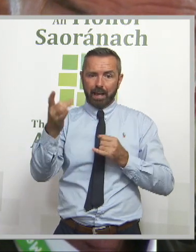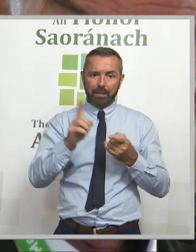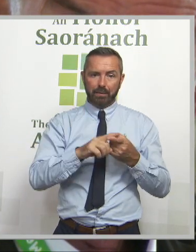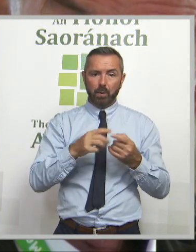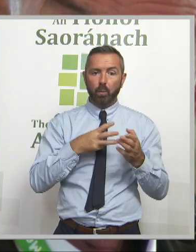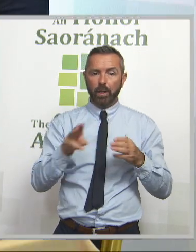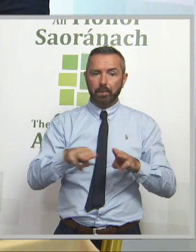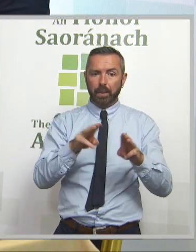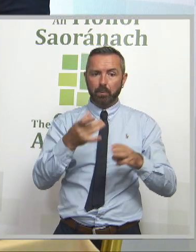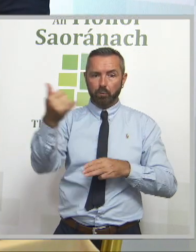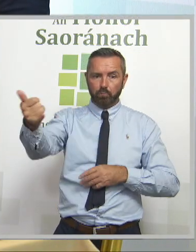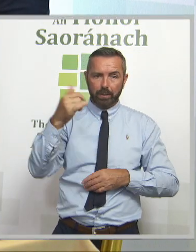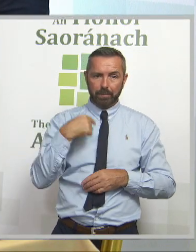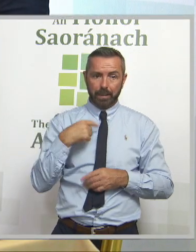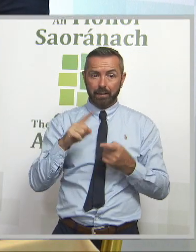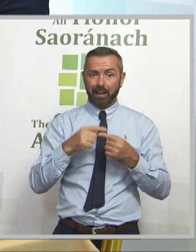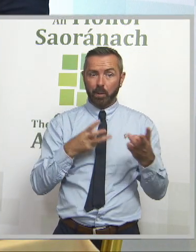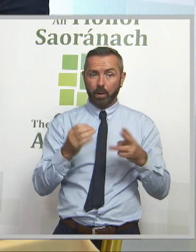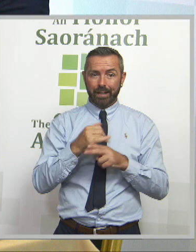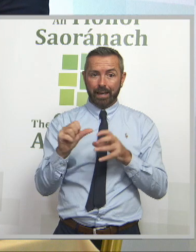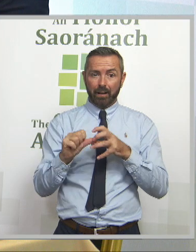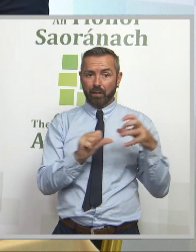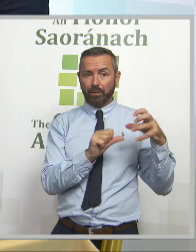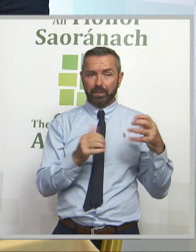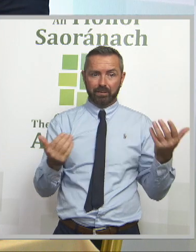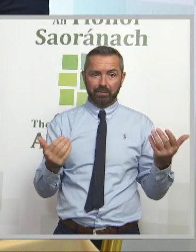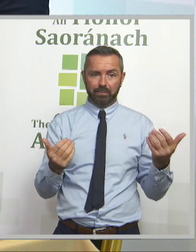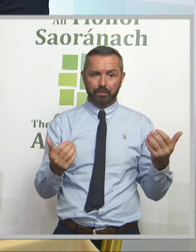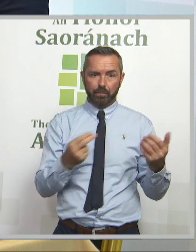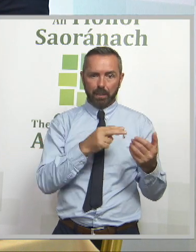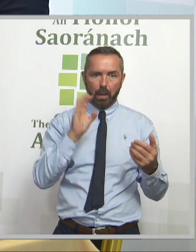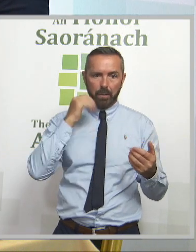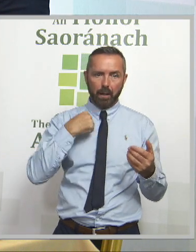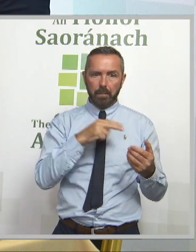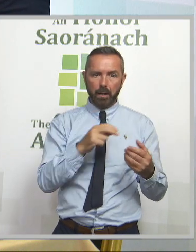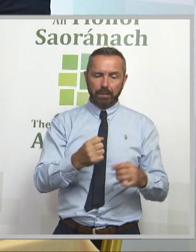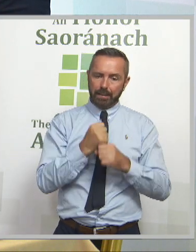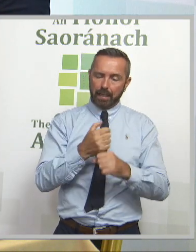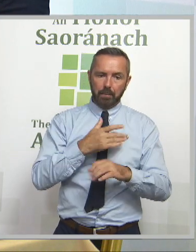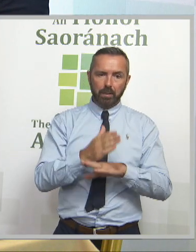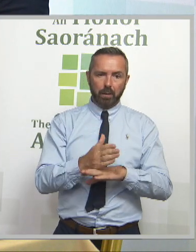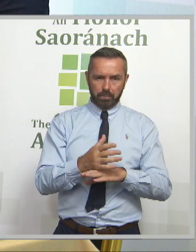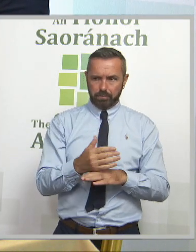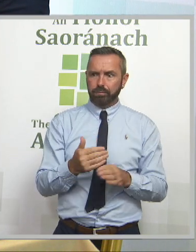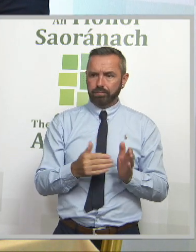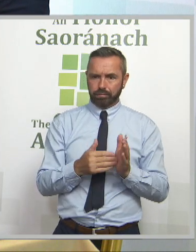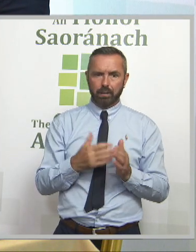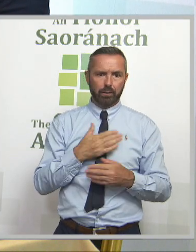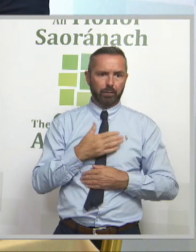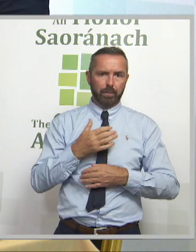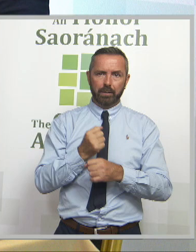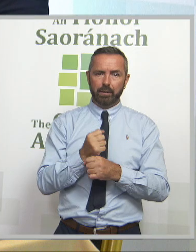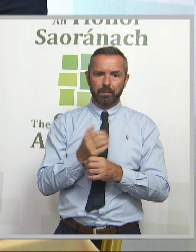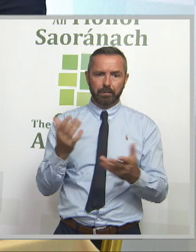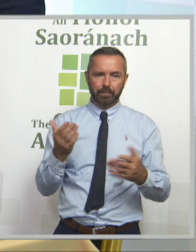ring me. And I work in the local authority. And that's not because I'm not dedicated to my job. I have a wide brief of natural, cultural and built